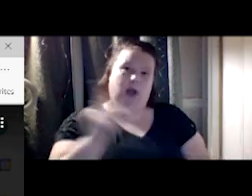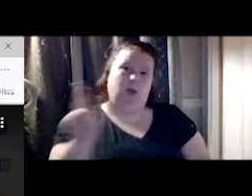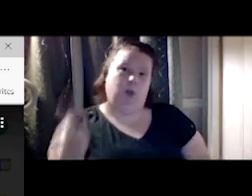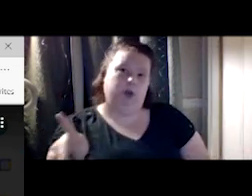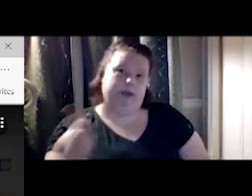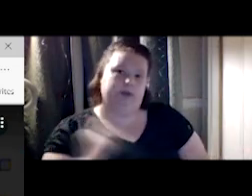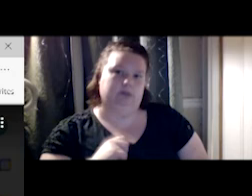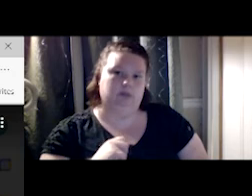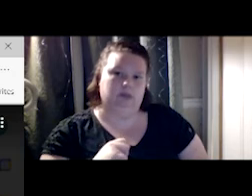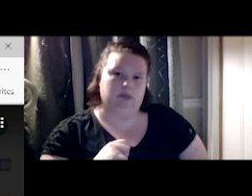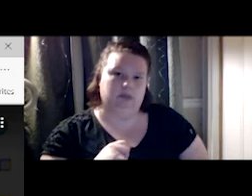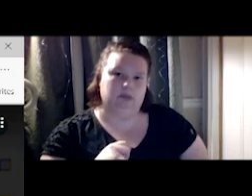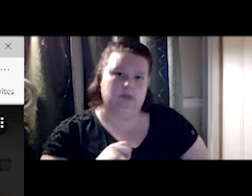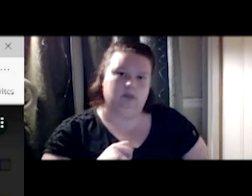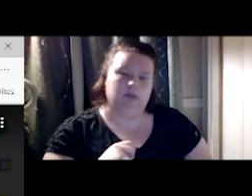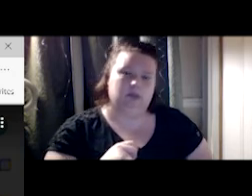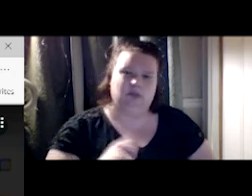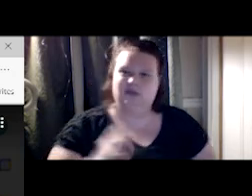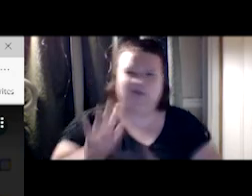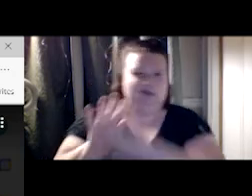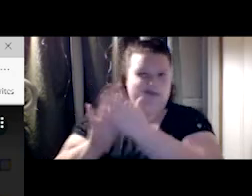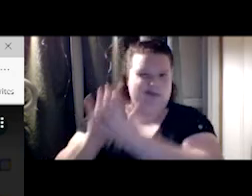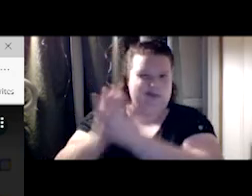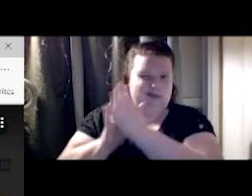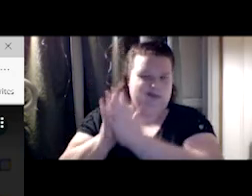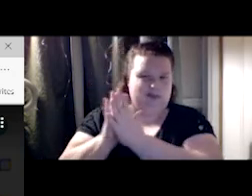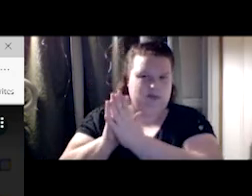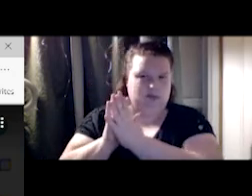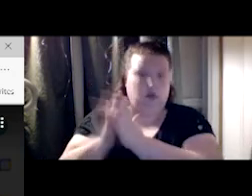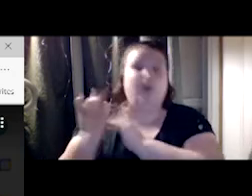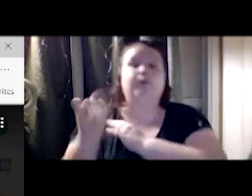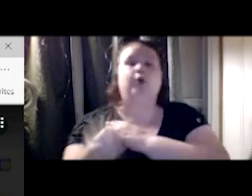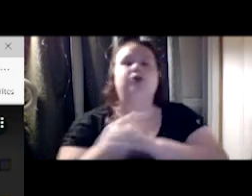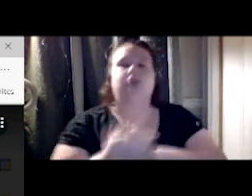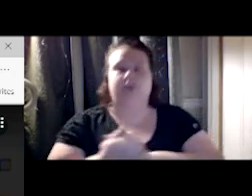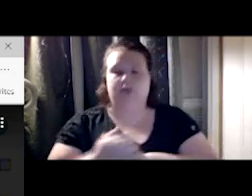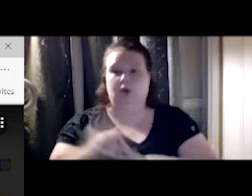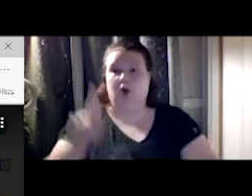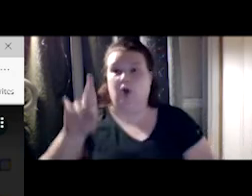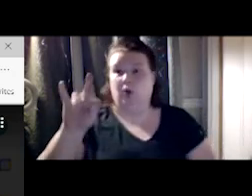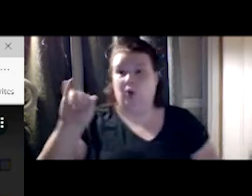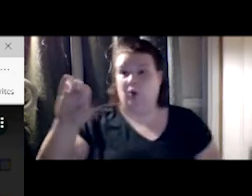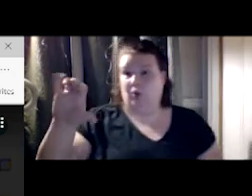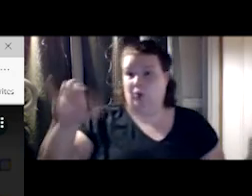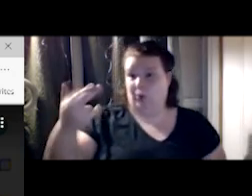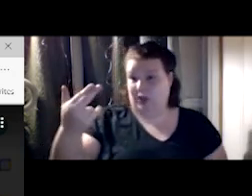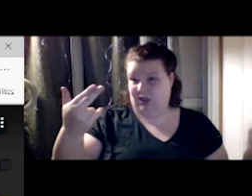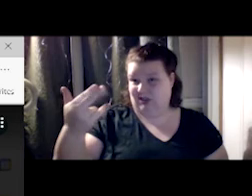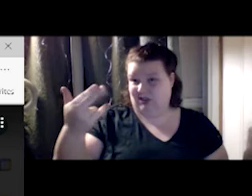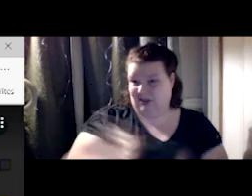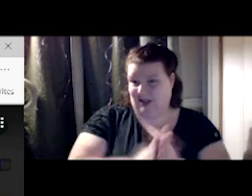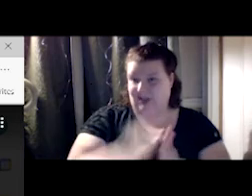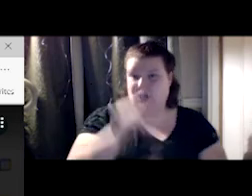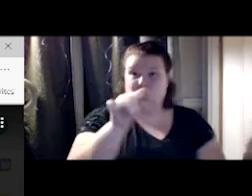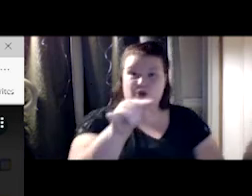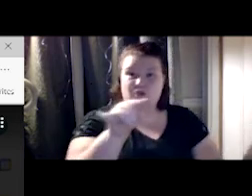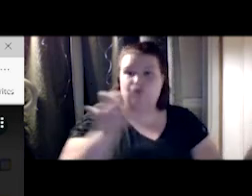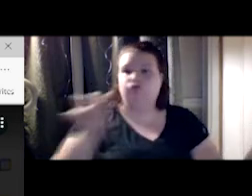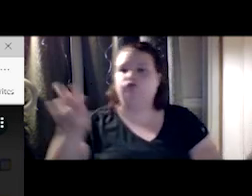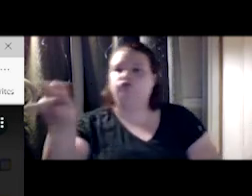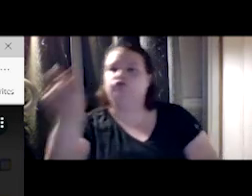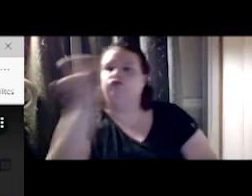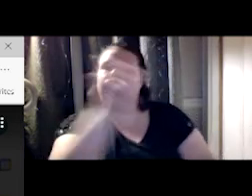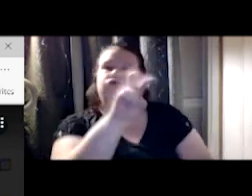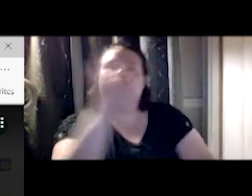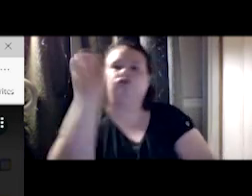please? Yes. So, Rich Haskett. So, you guys do a lot of these presentations all over, and